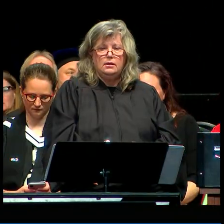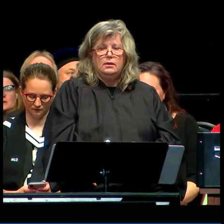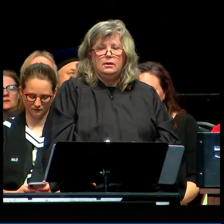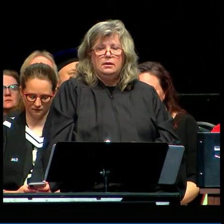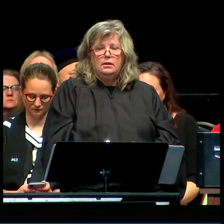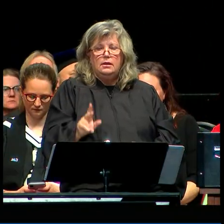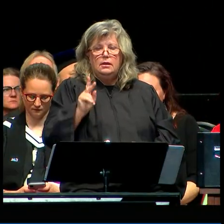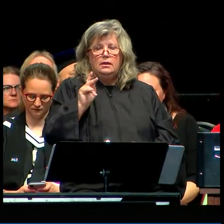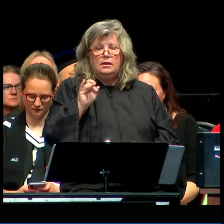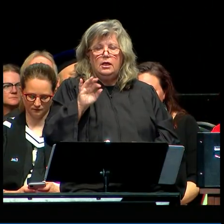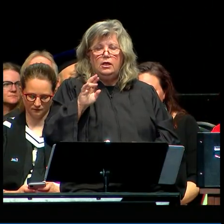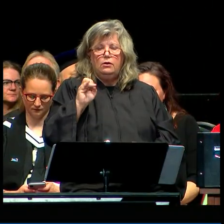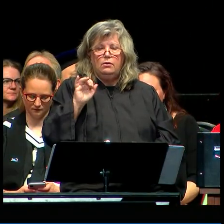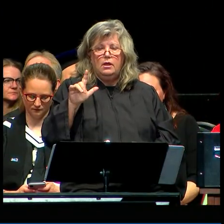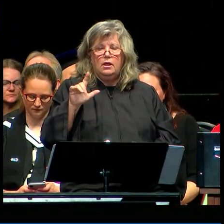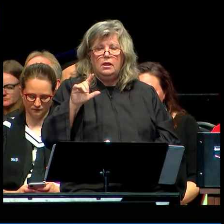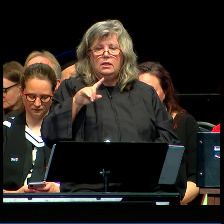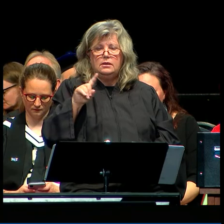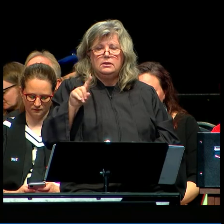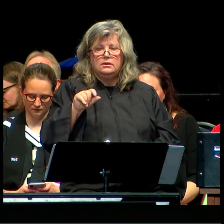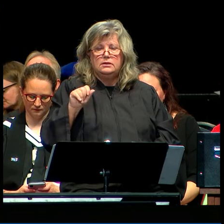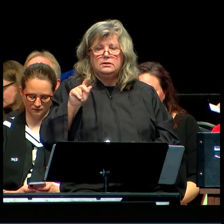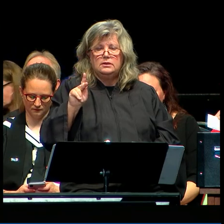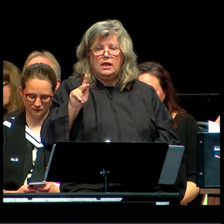Kirill Zakharov, with distinction.